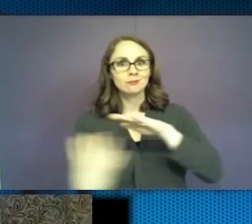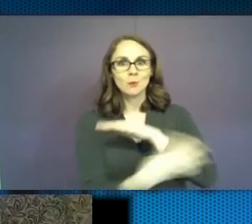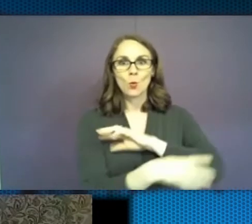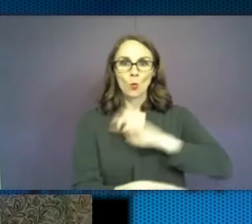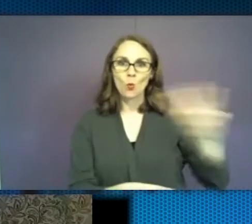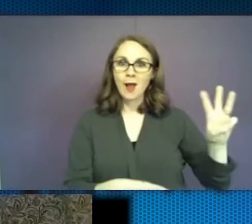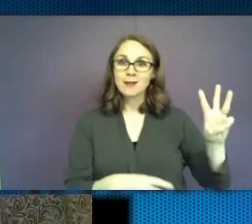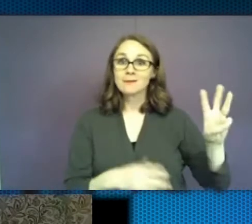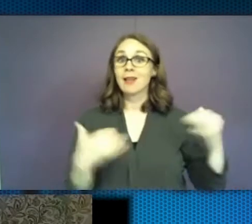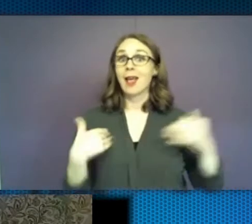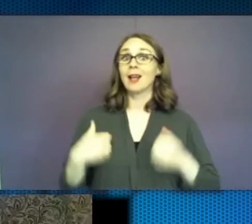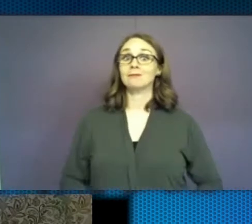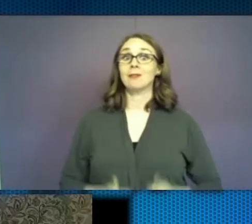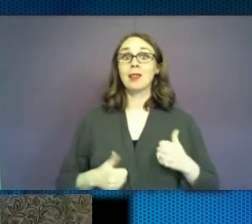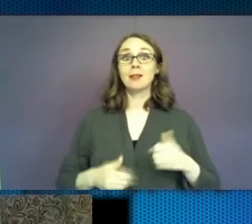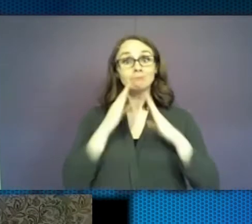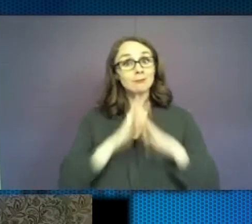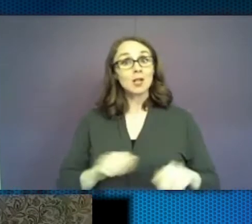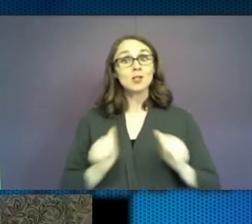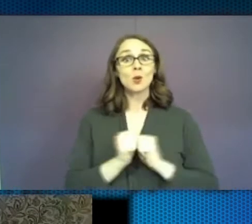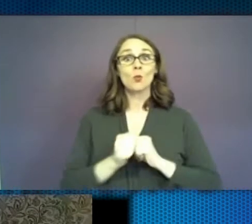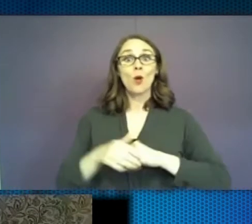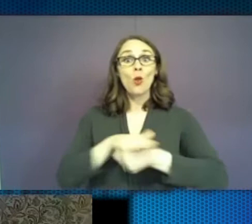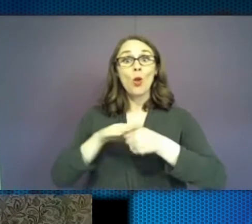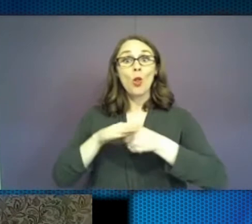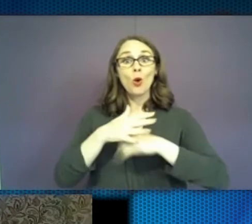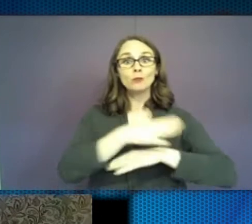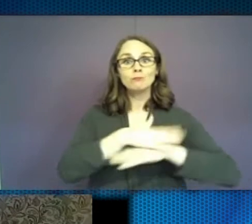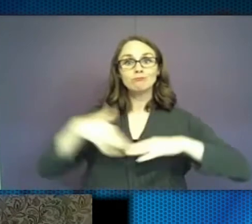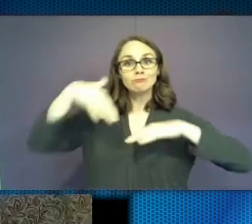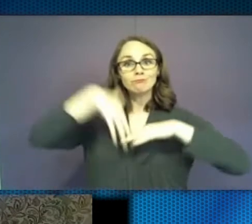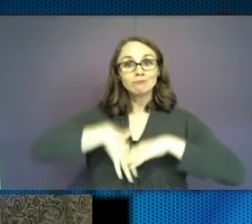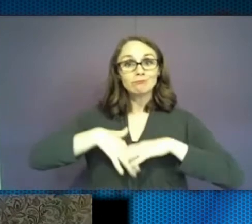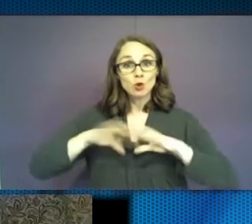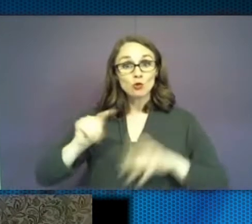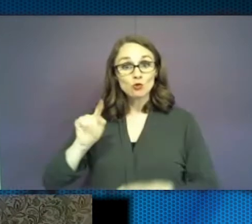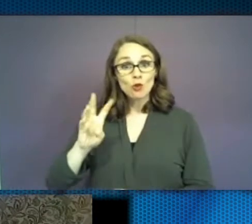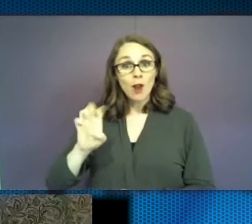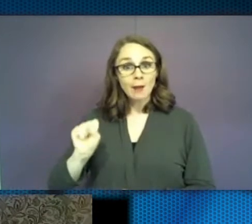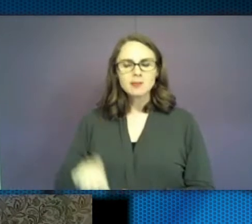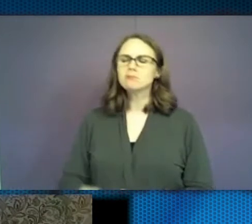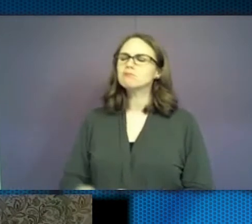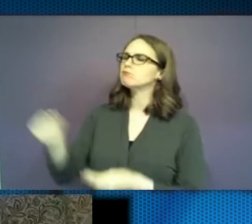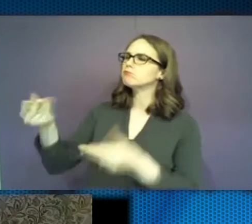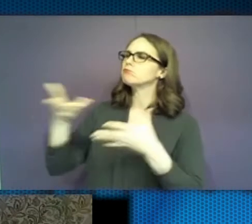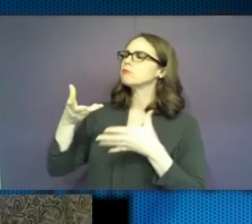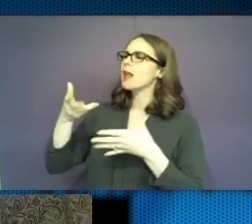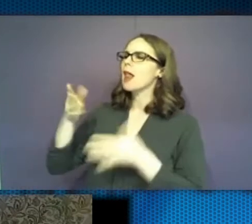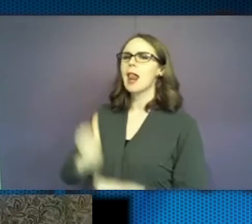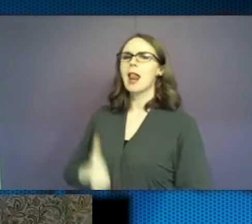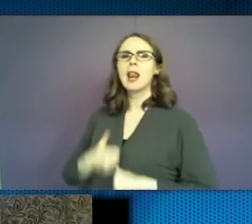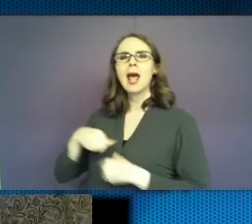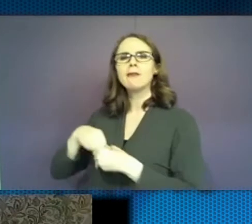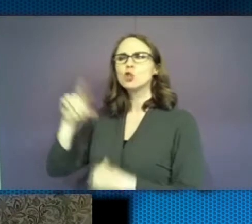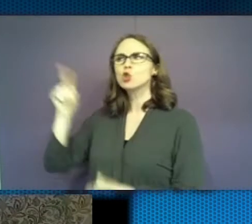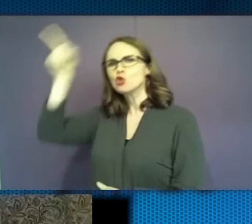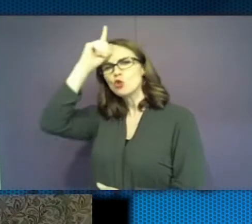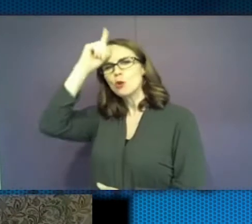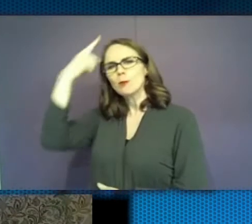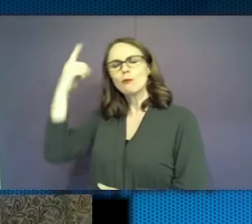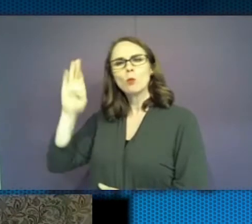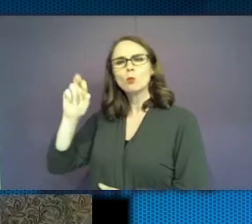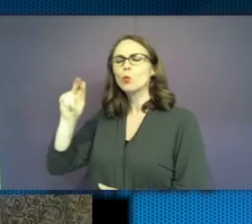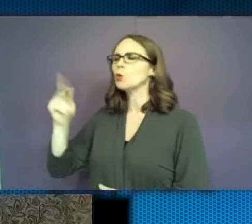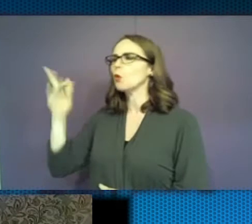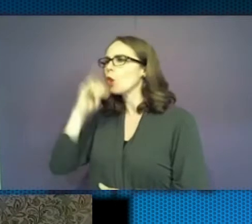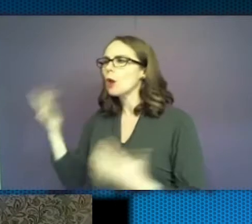local Native American tribes. So tell us, what was life like in Germany for the Brunners, and what inspired them to emigrate